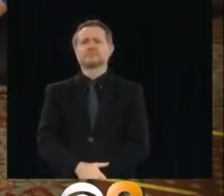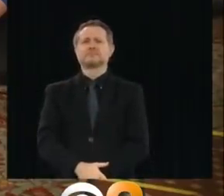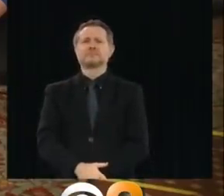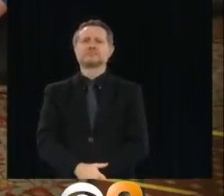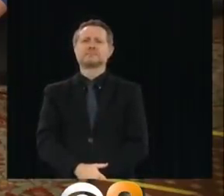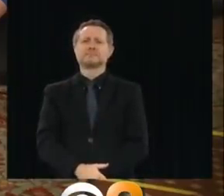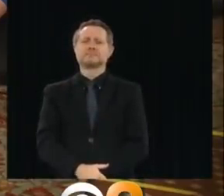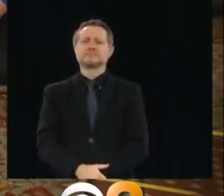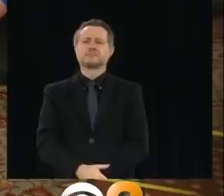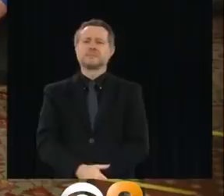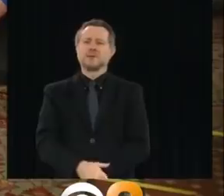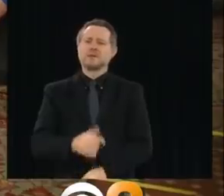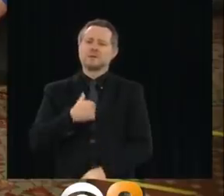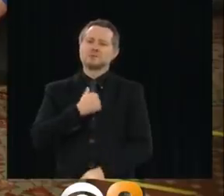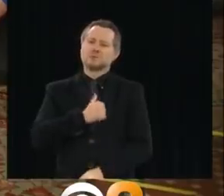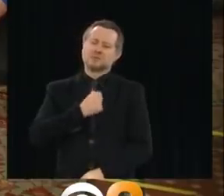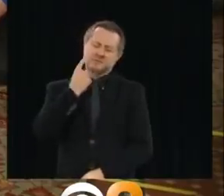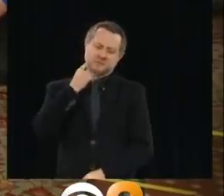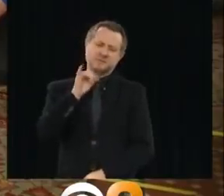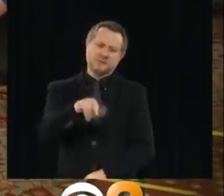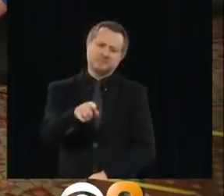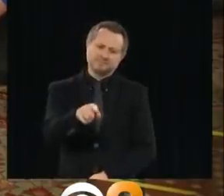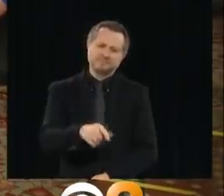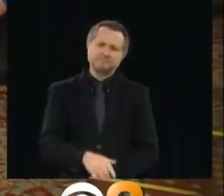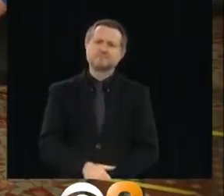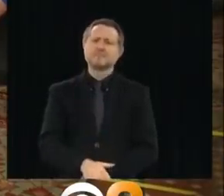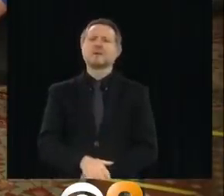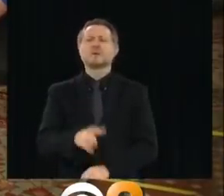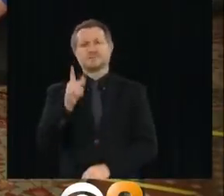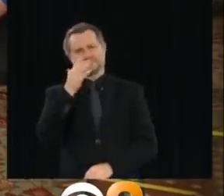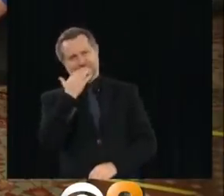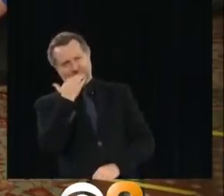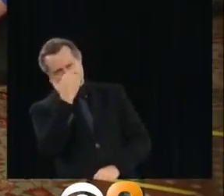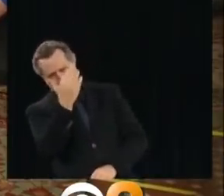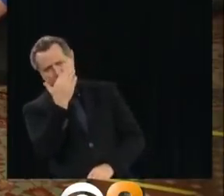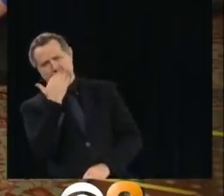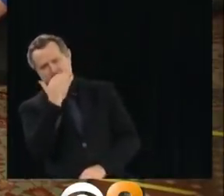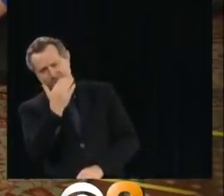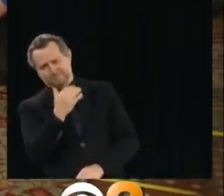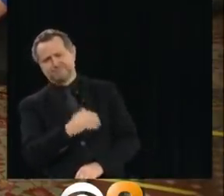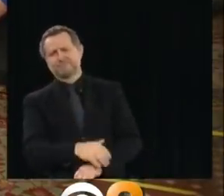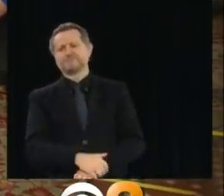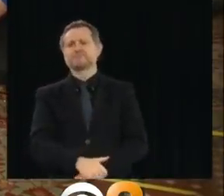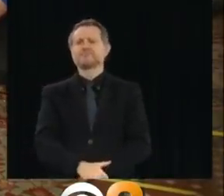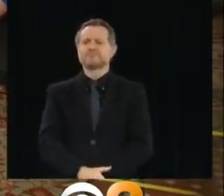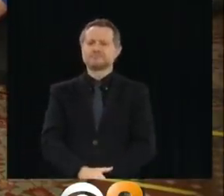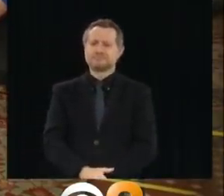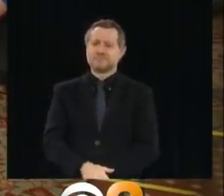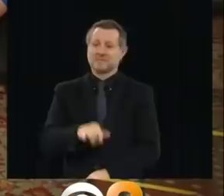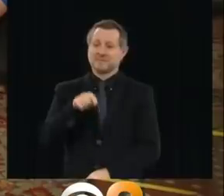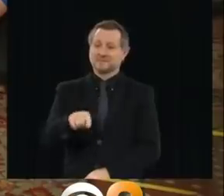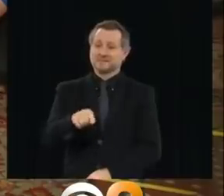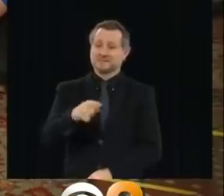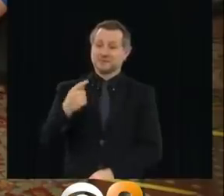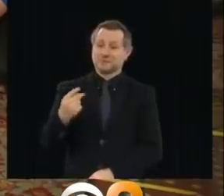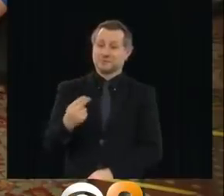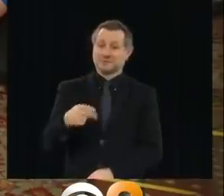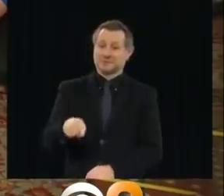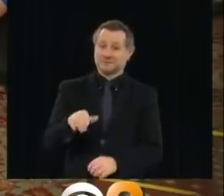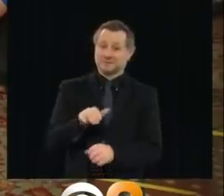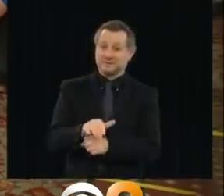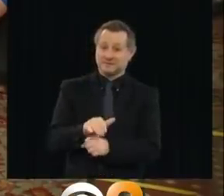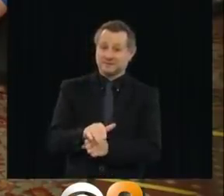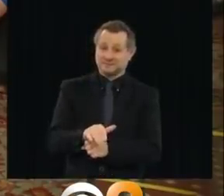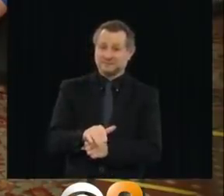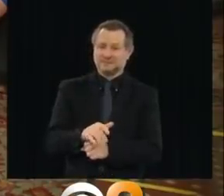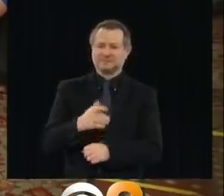I'm sorry. It doesn't matter what state. But thank you. This coming Thursday night is an extreme. You talk